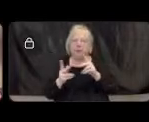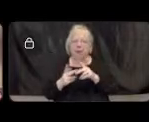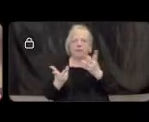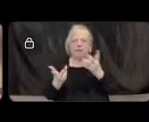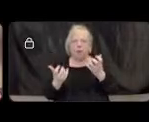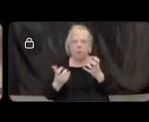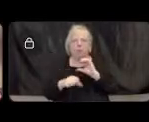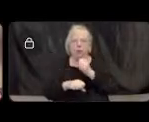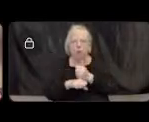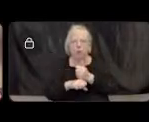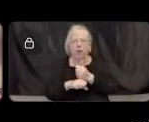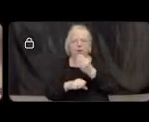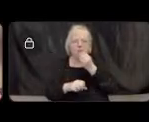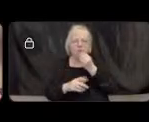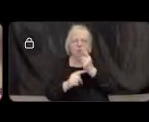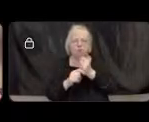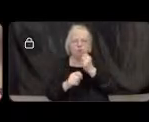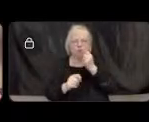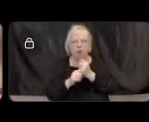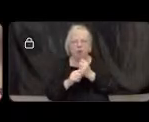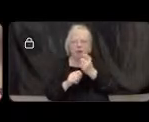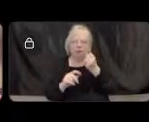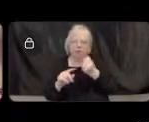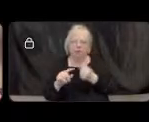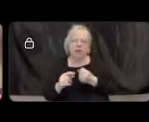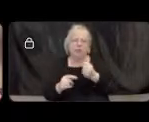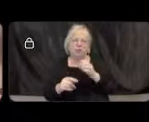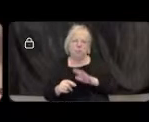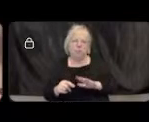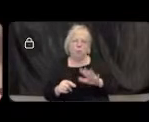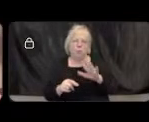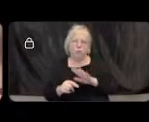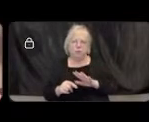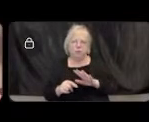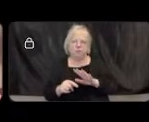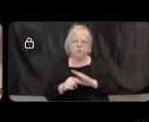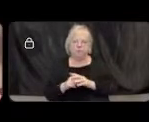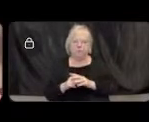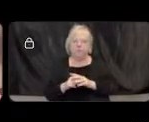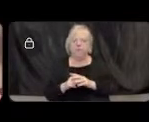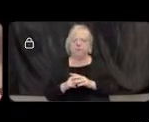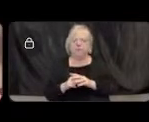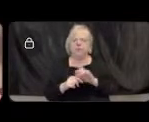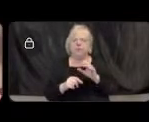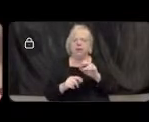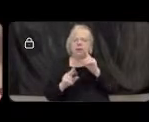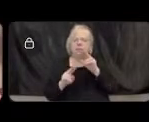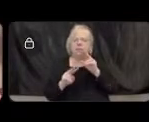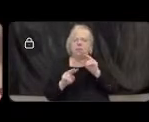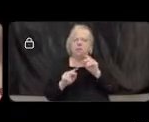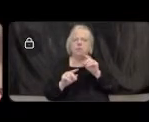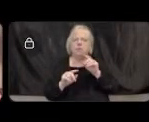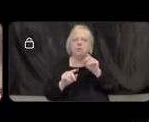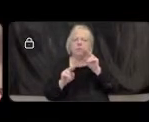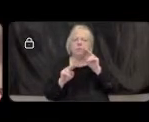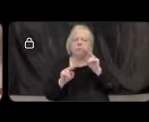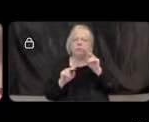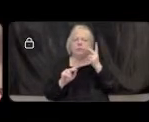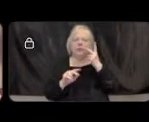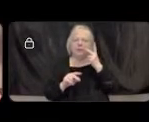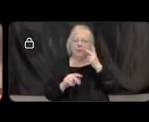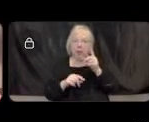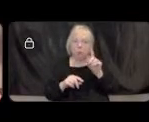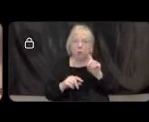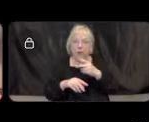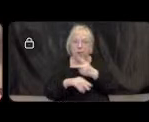located, that is on the southern portion of the site. And if you look at where all of the parking